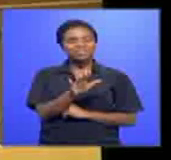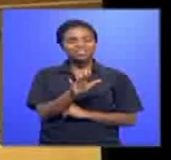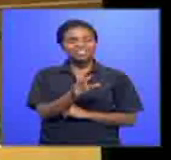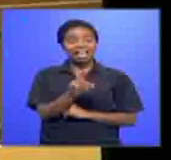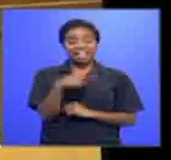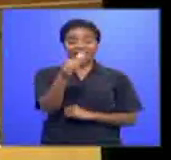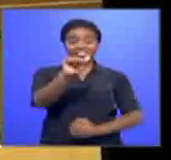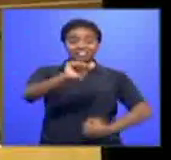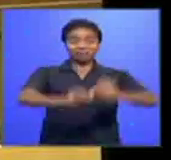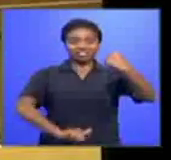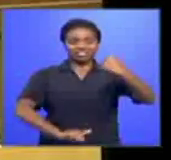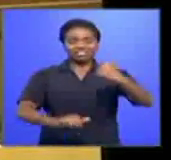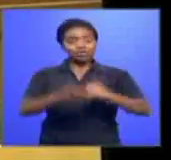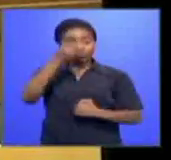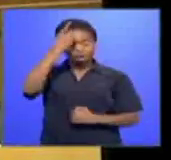next month in Durban.